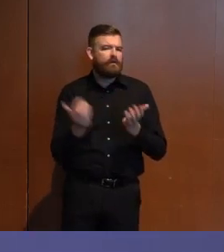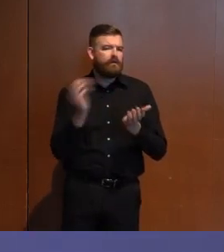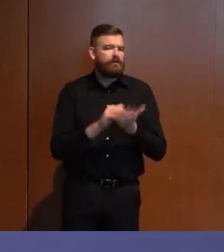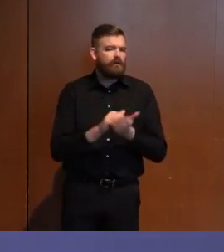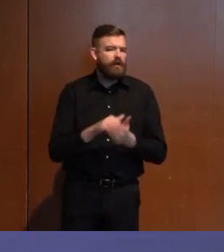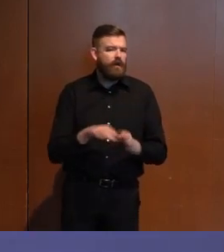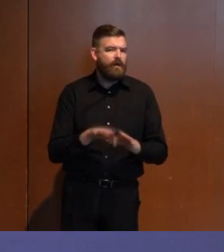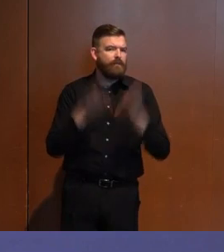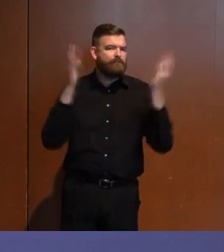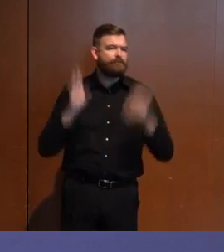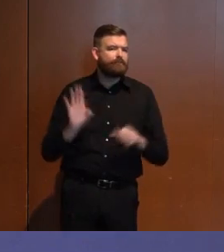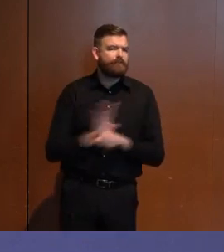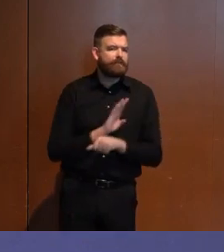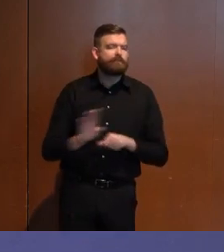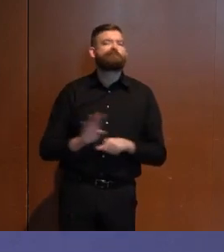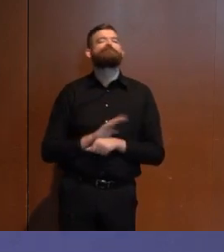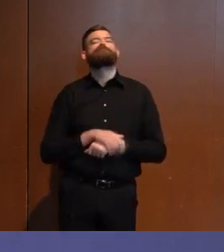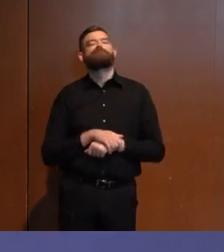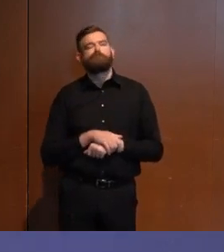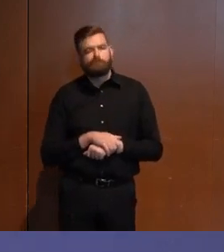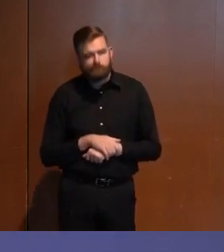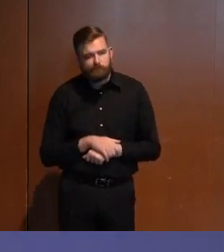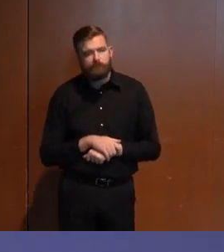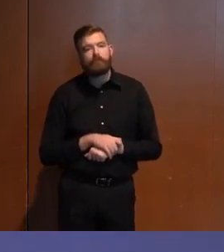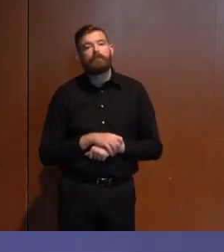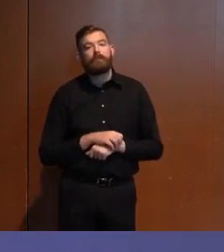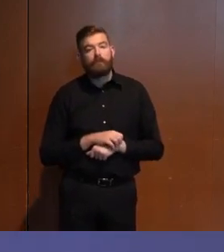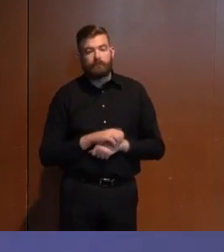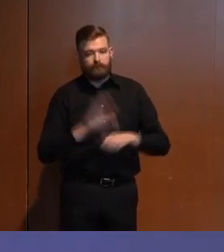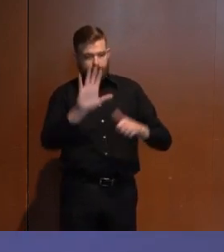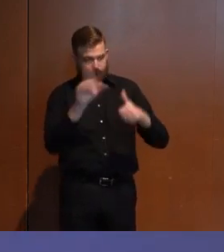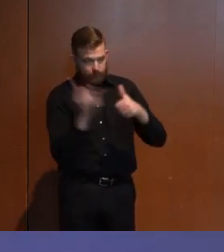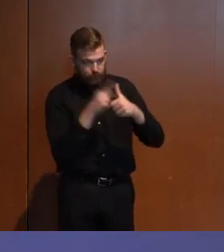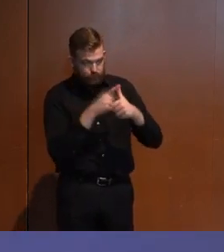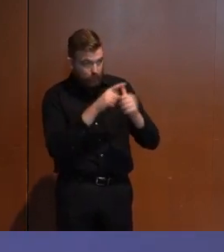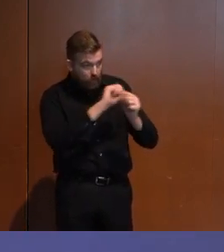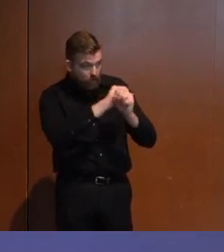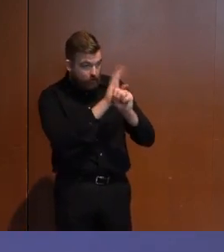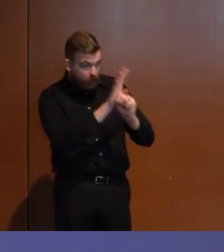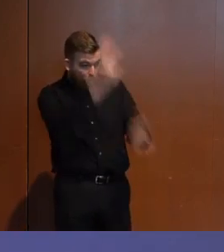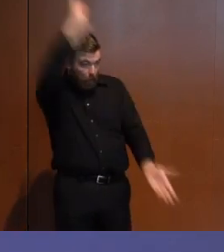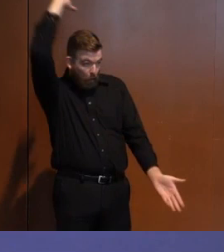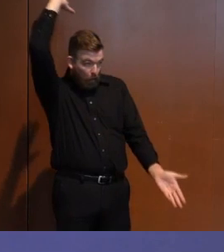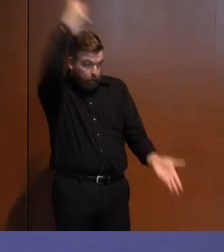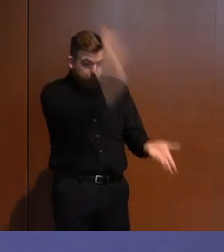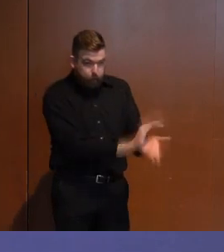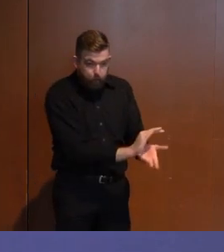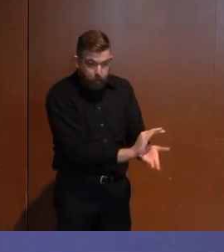coronavirus first, and then we begin to open up the economy and society.